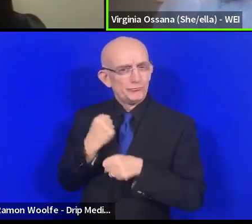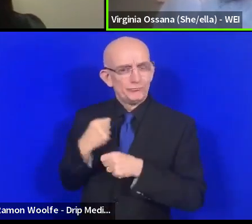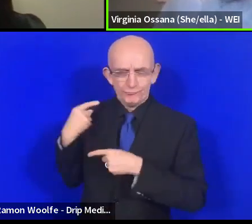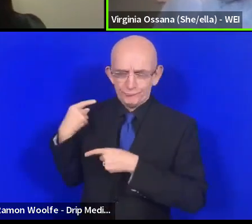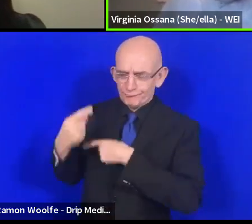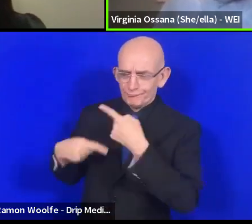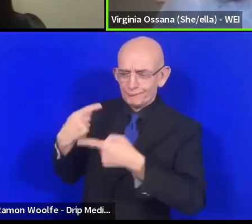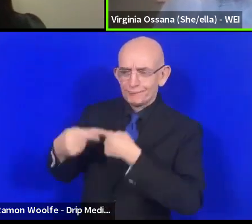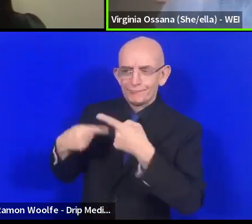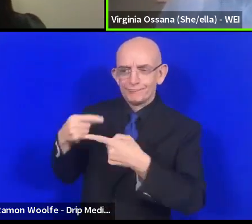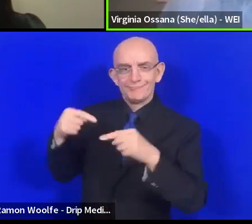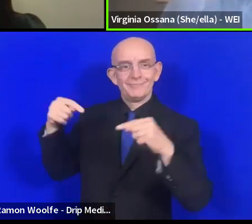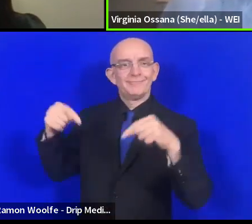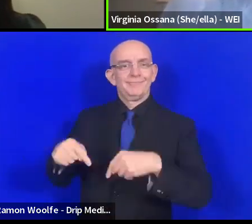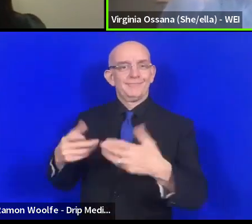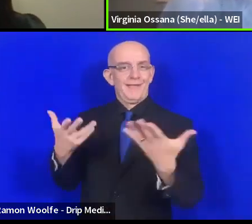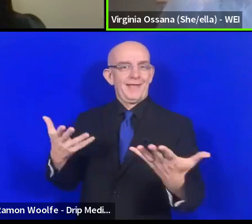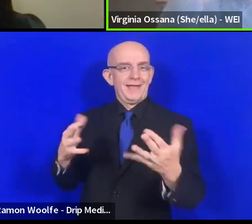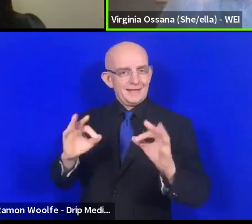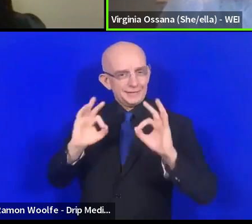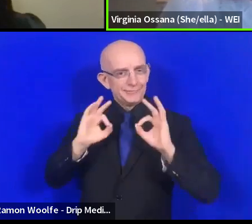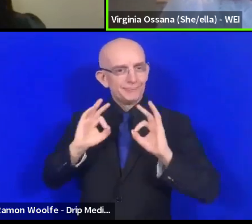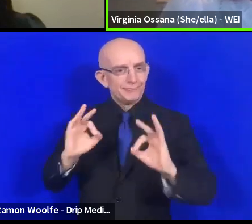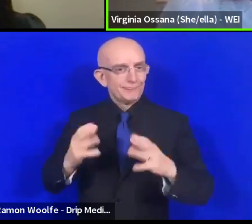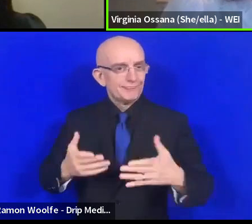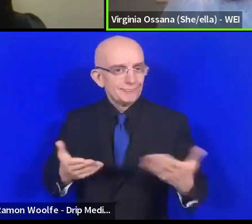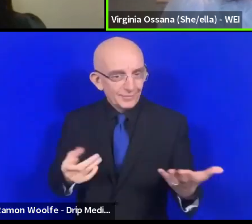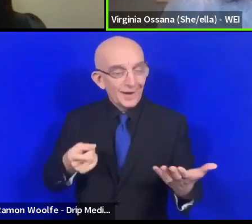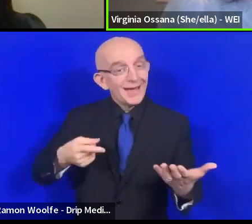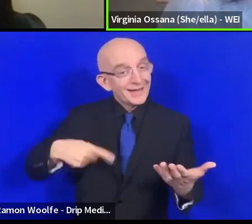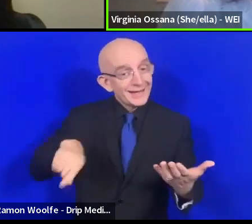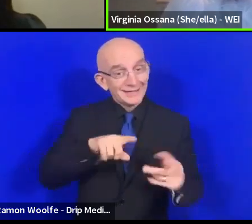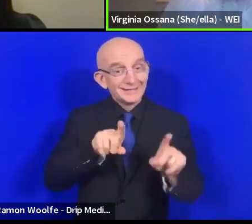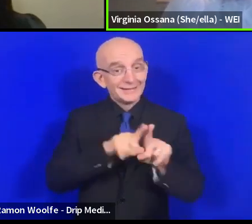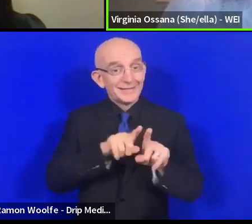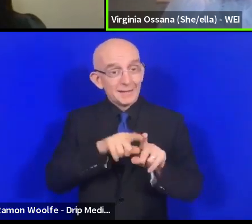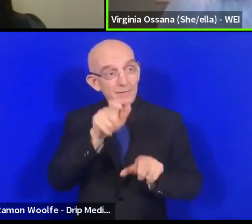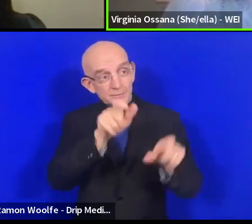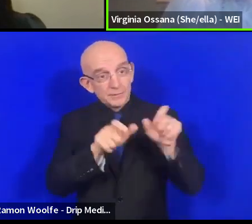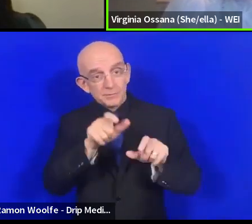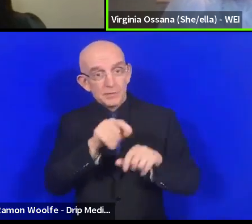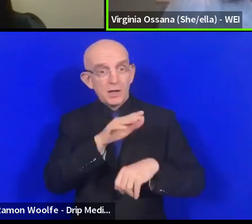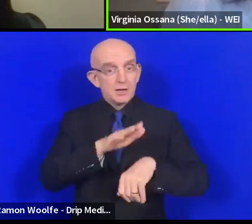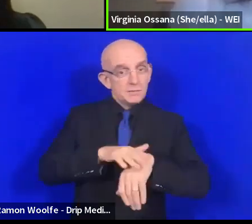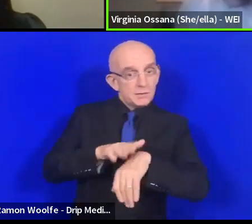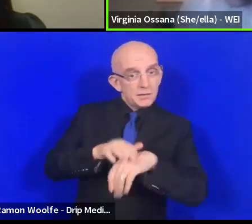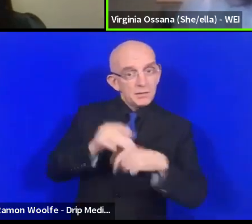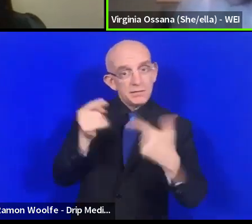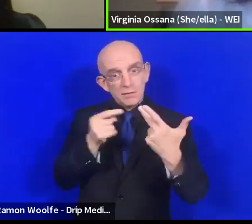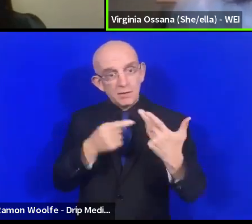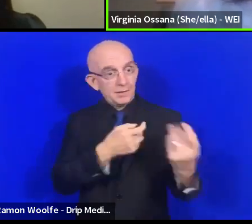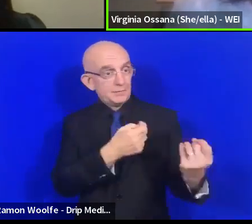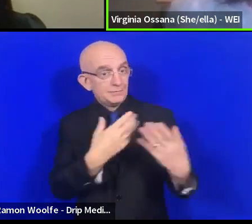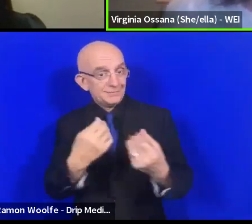the great feedback that we got from Feminists with Disabilities themselves, hearing them say